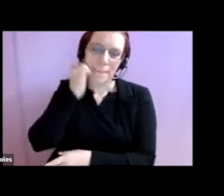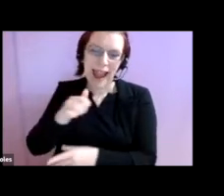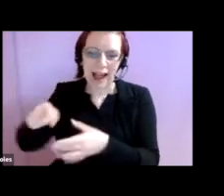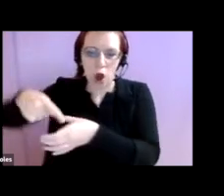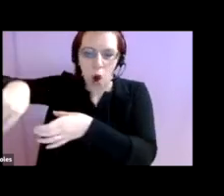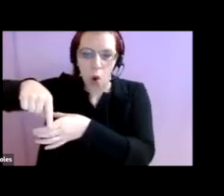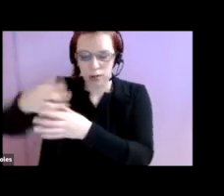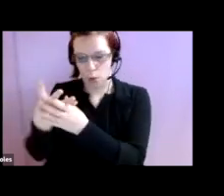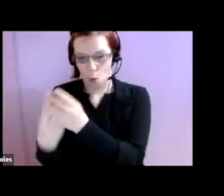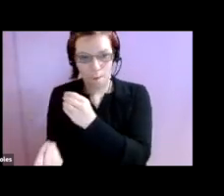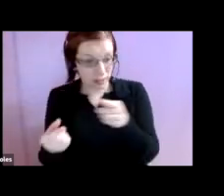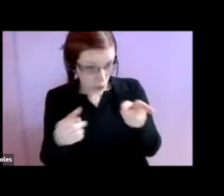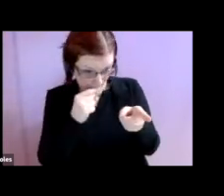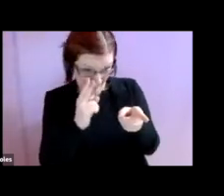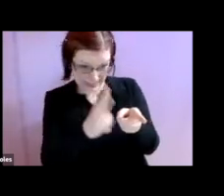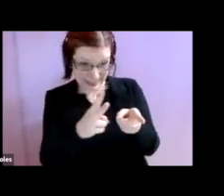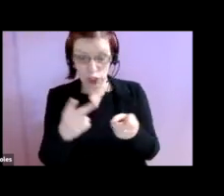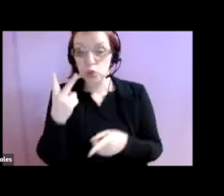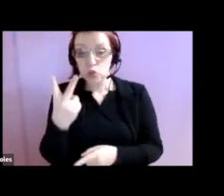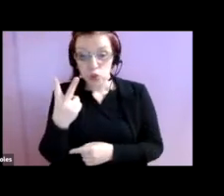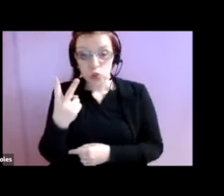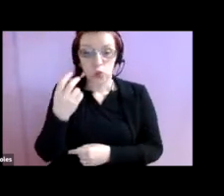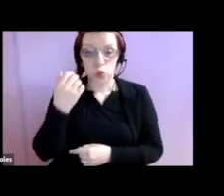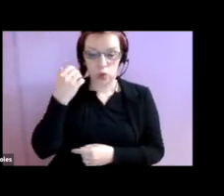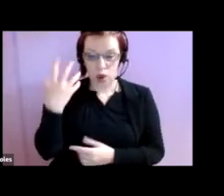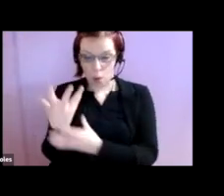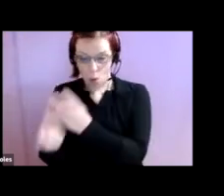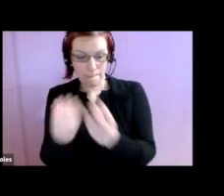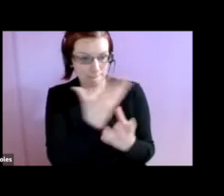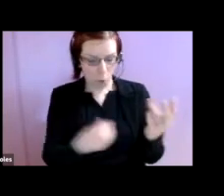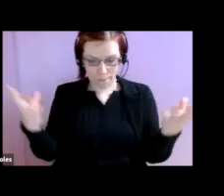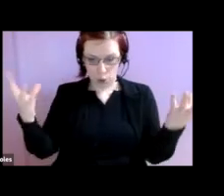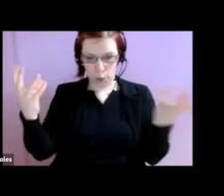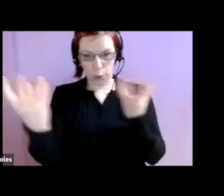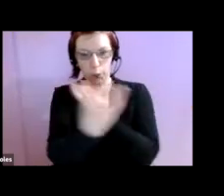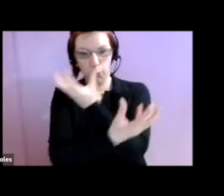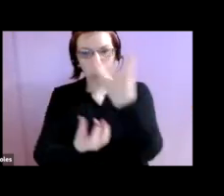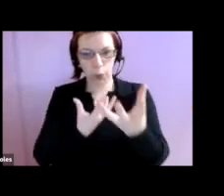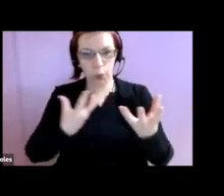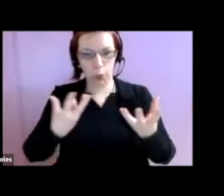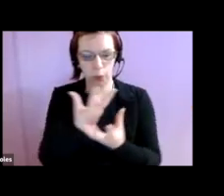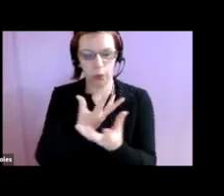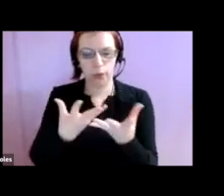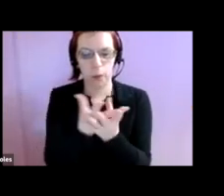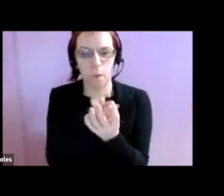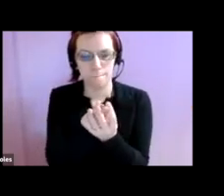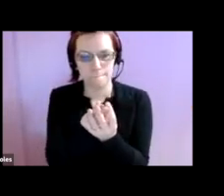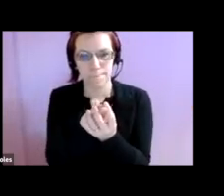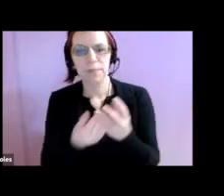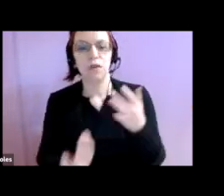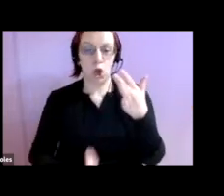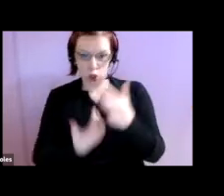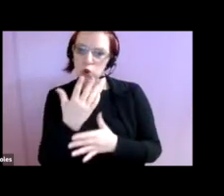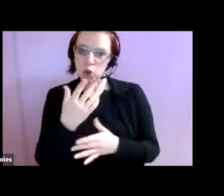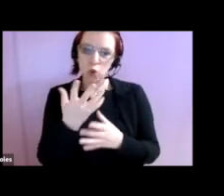that showed 2 black holes spiraling round and eventually merging so that a new black hole is born. And